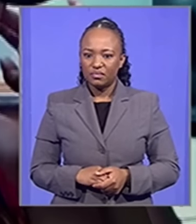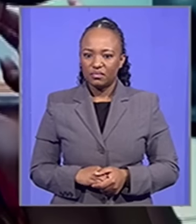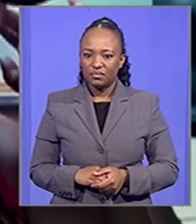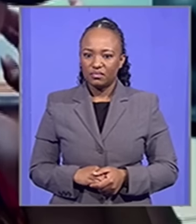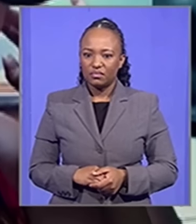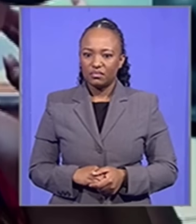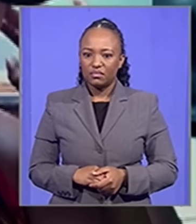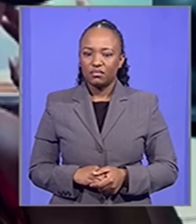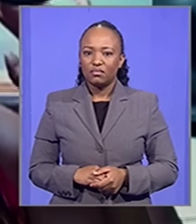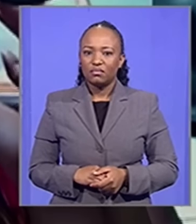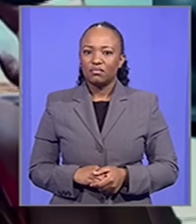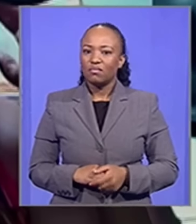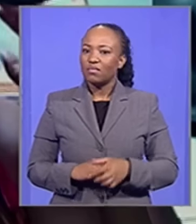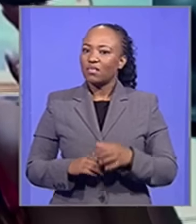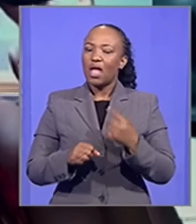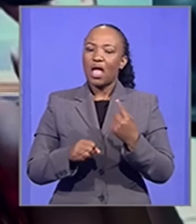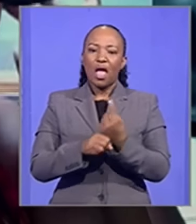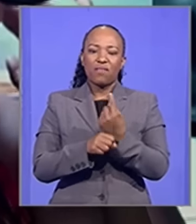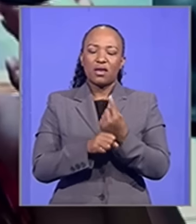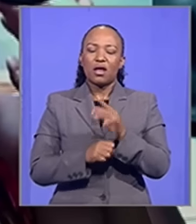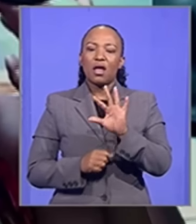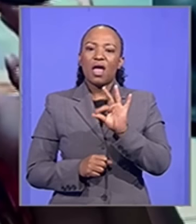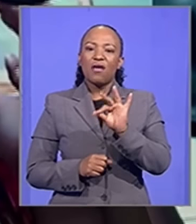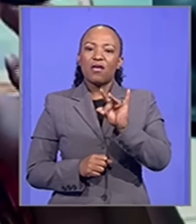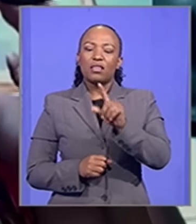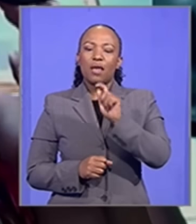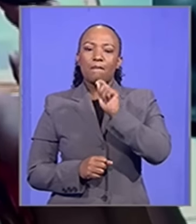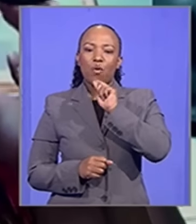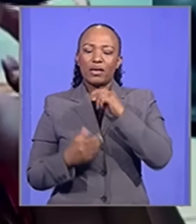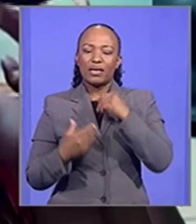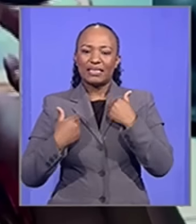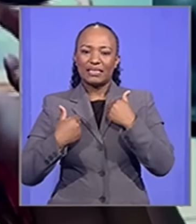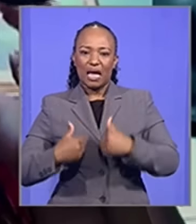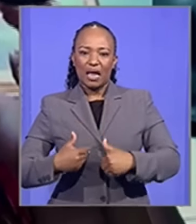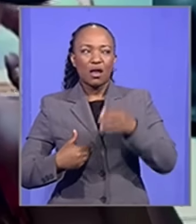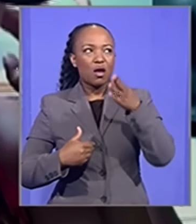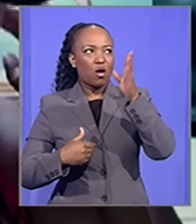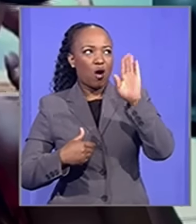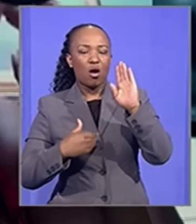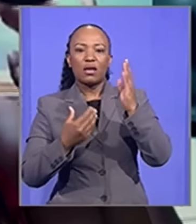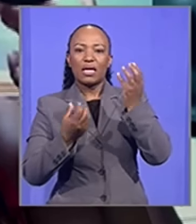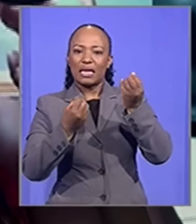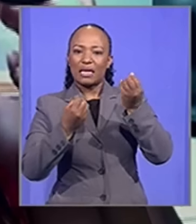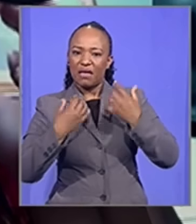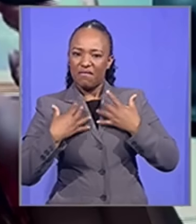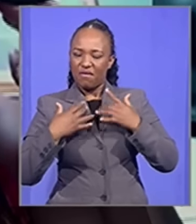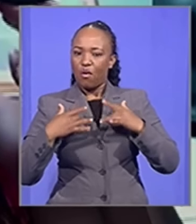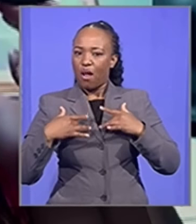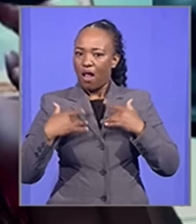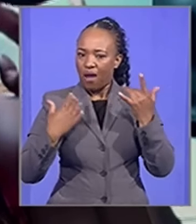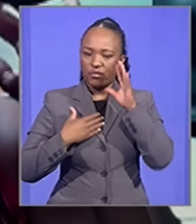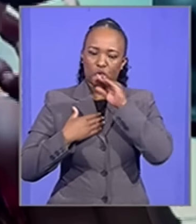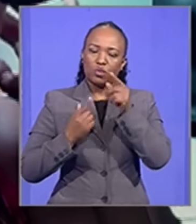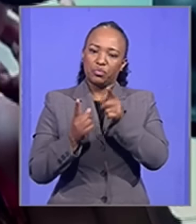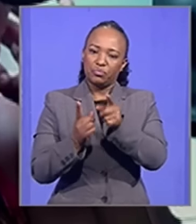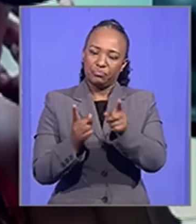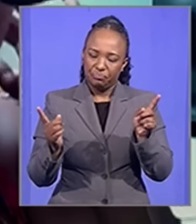Njalo ekseni ngesonto uNkulunkulu siphele isithuba lokuthi sikwazi ukukhuluma empilweni zakho